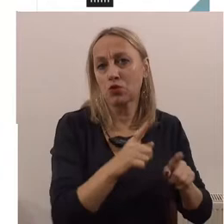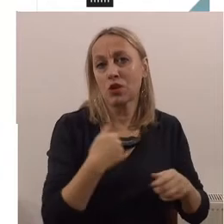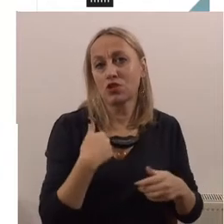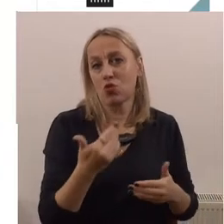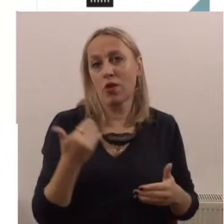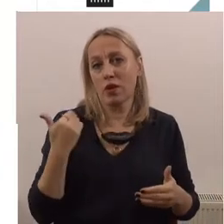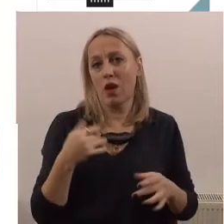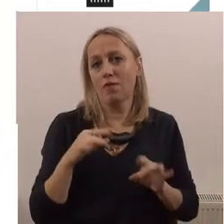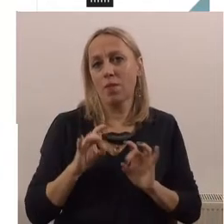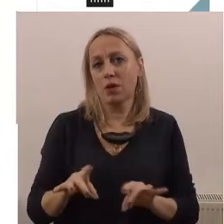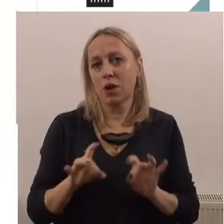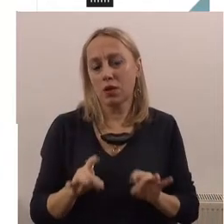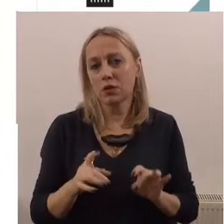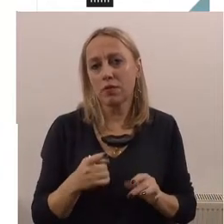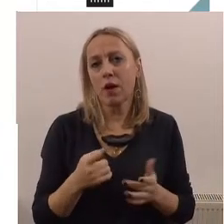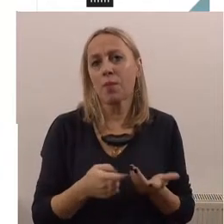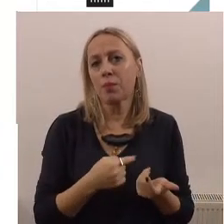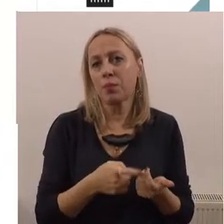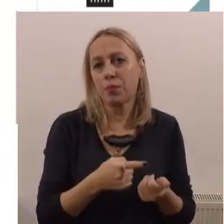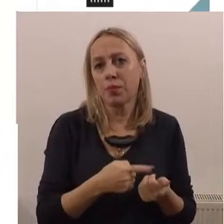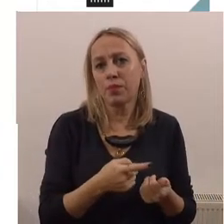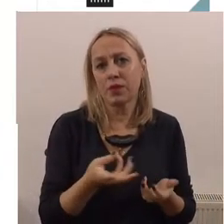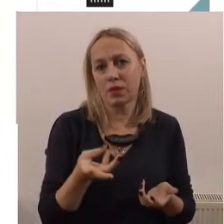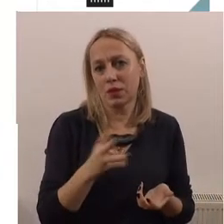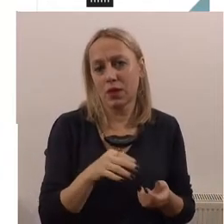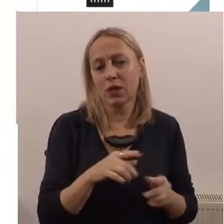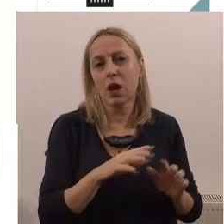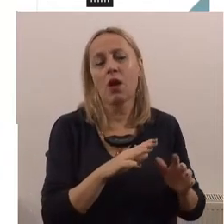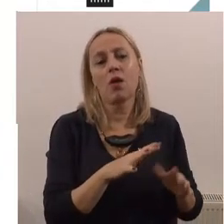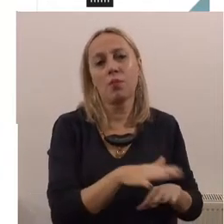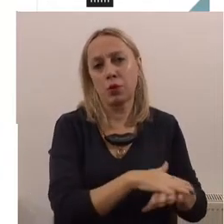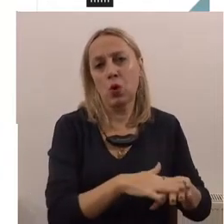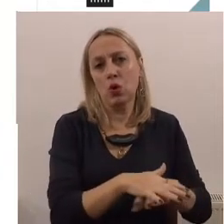Cultural spaces inside the museum.